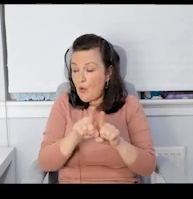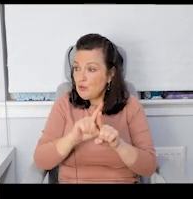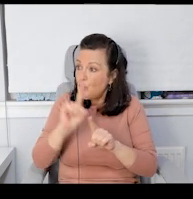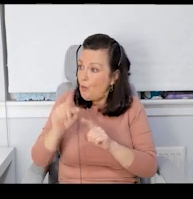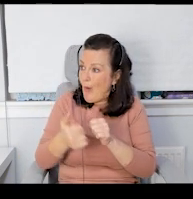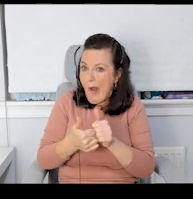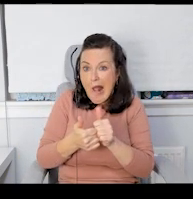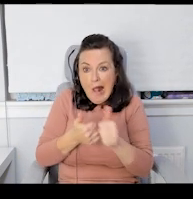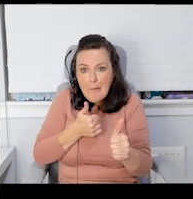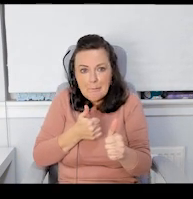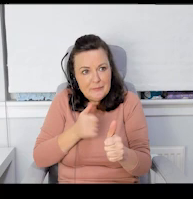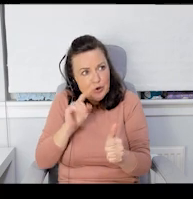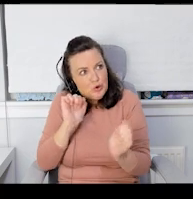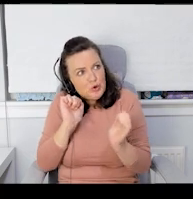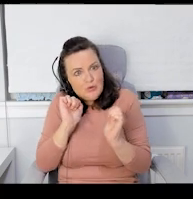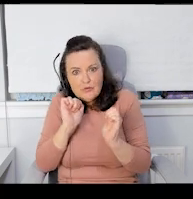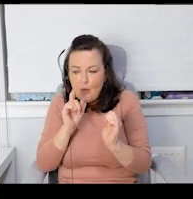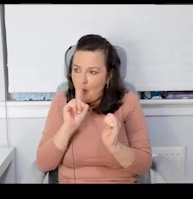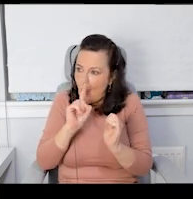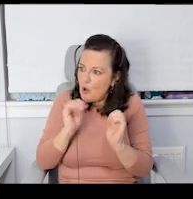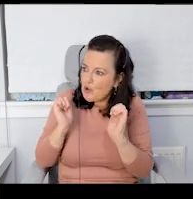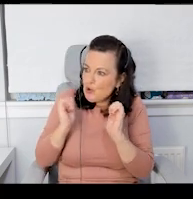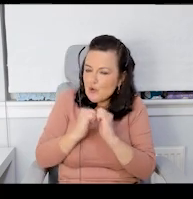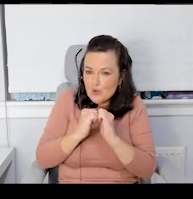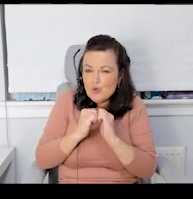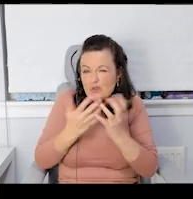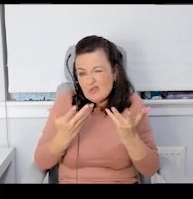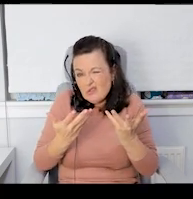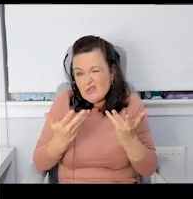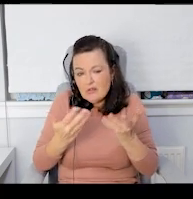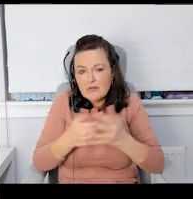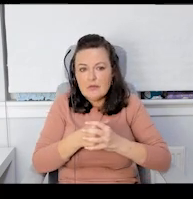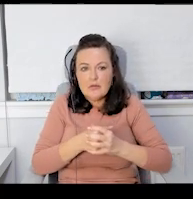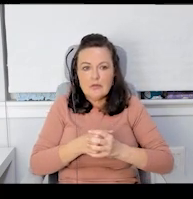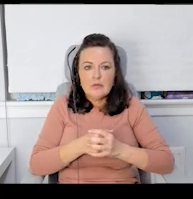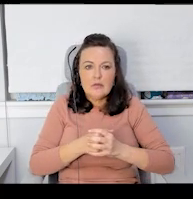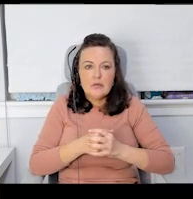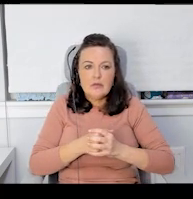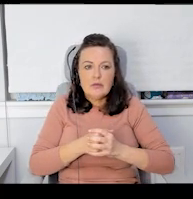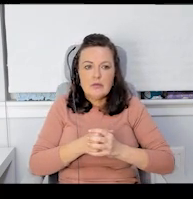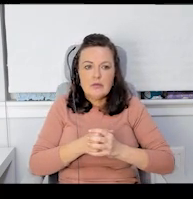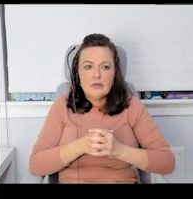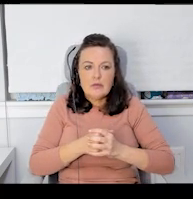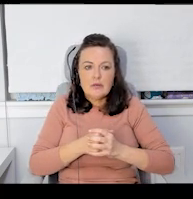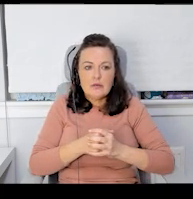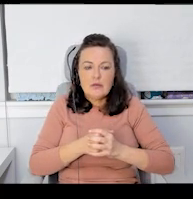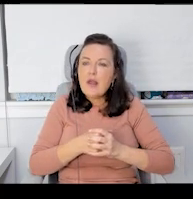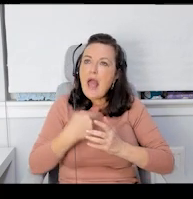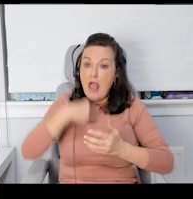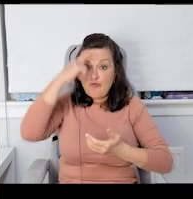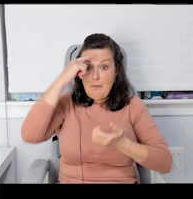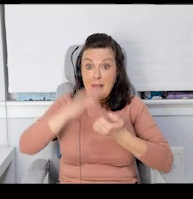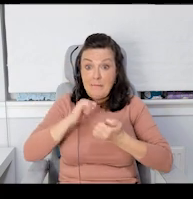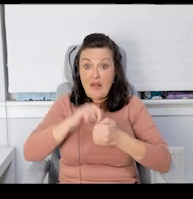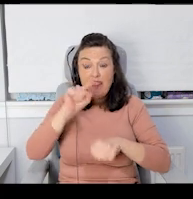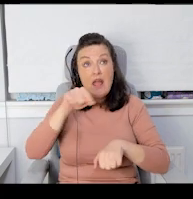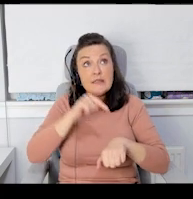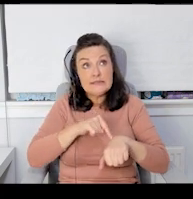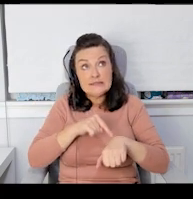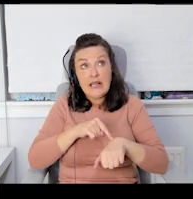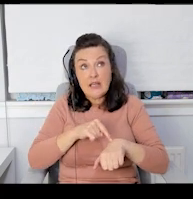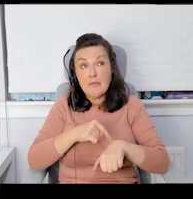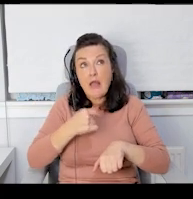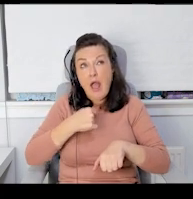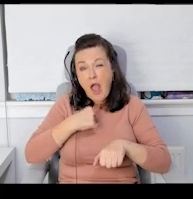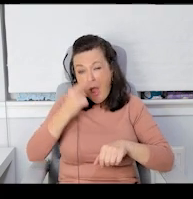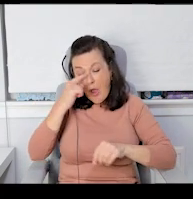company you work for. For me, if I was working up in Thailand, I went around 3 weeks. It worked out